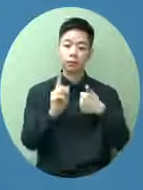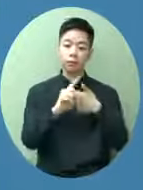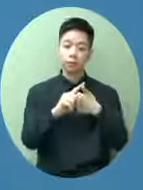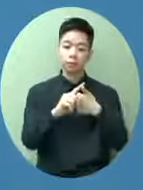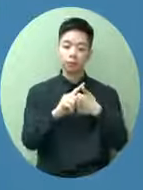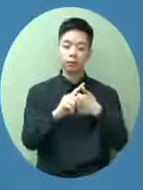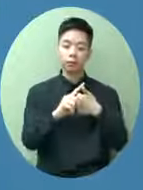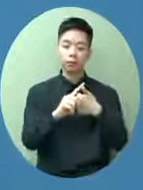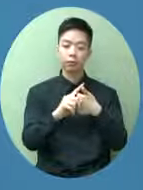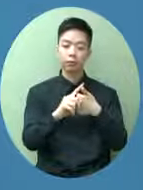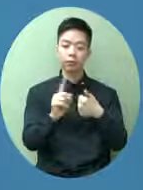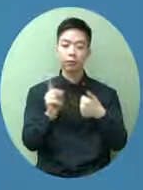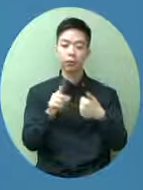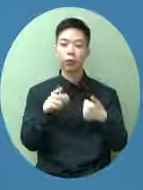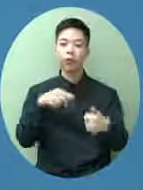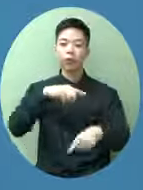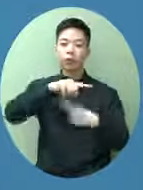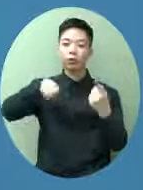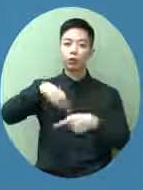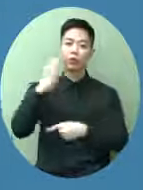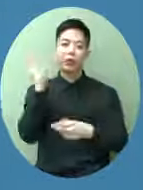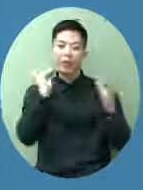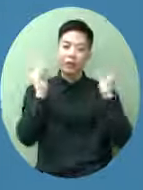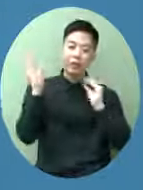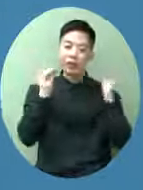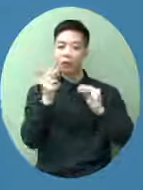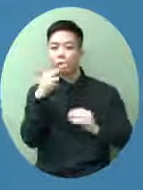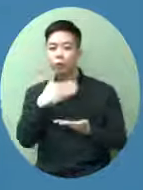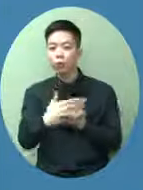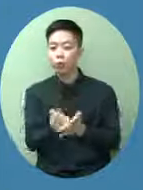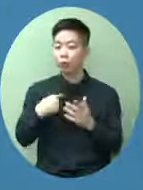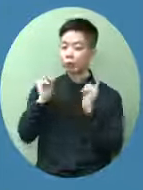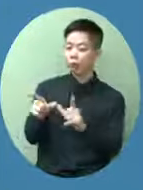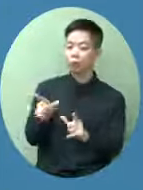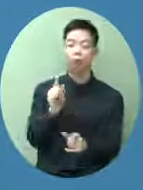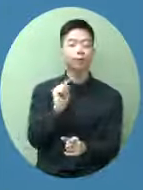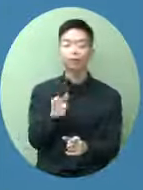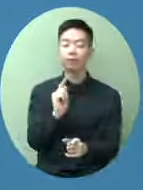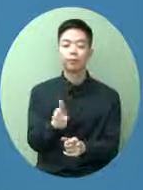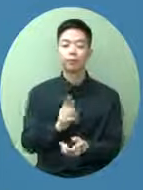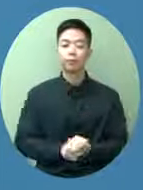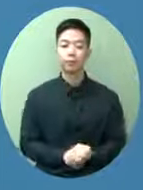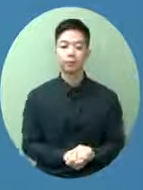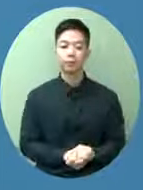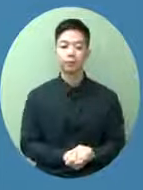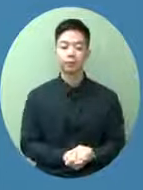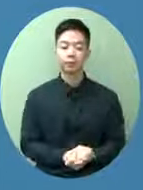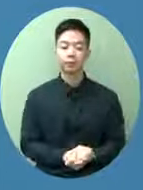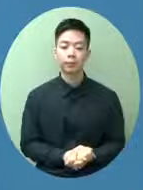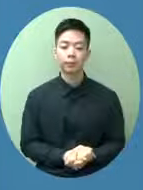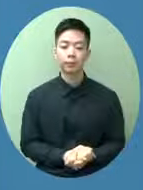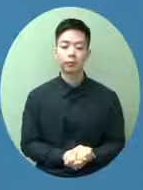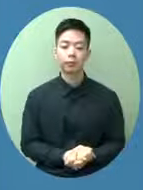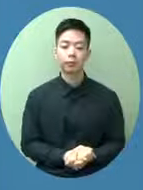But it doesn't make sensefor an authority to stipulatethat when or